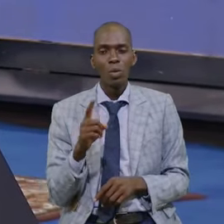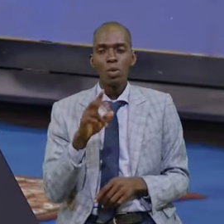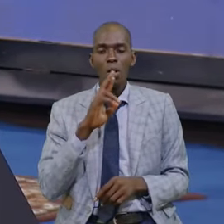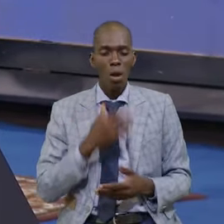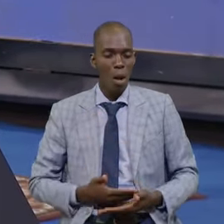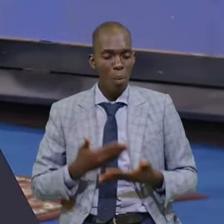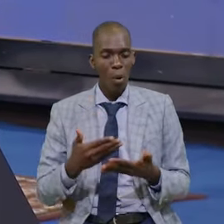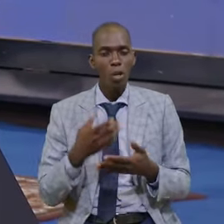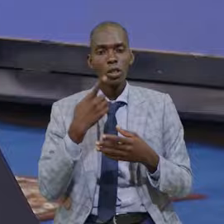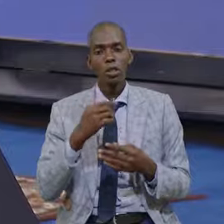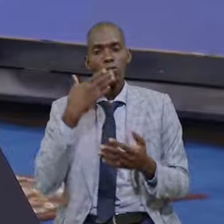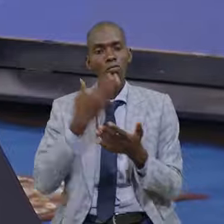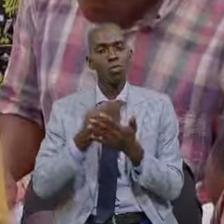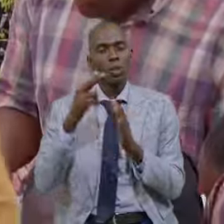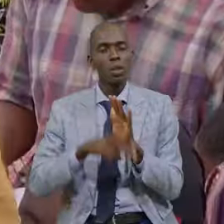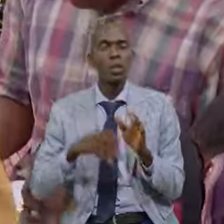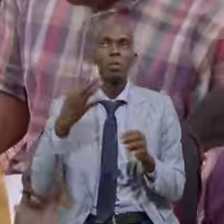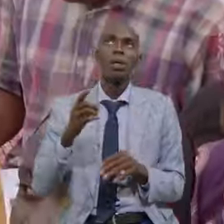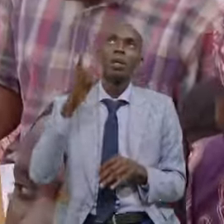goodness of the Lord will reach you there.